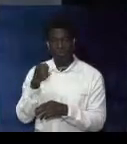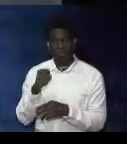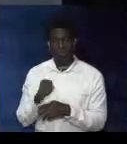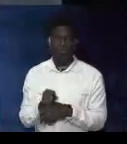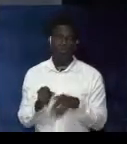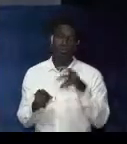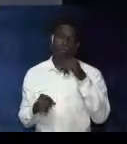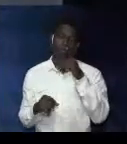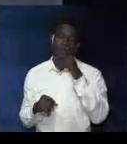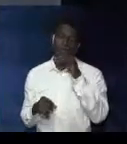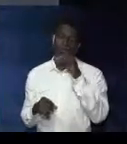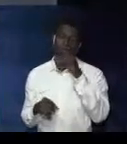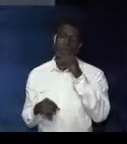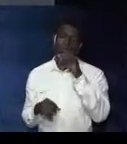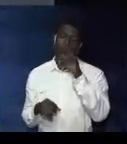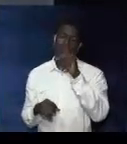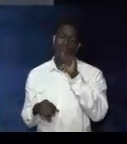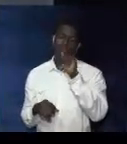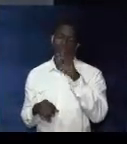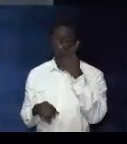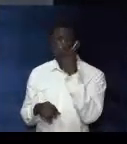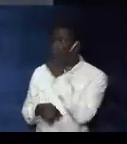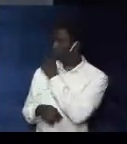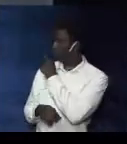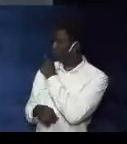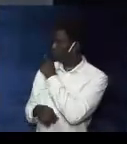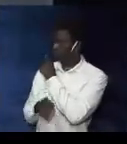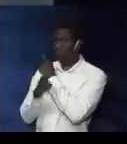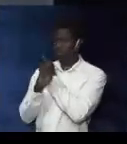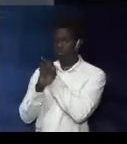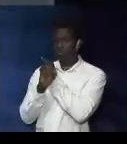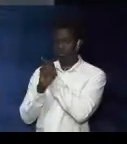Diagonals bisect each other. Well, you can see it from this